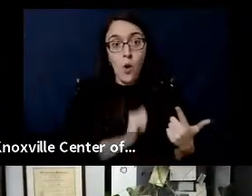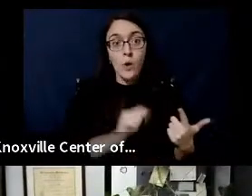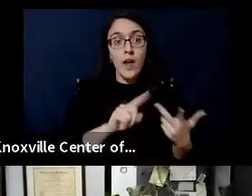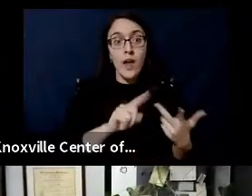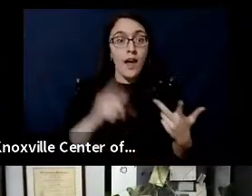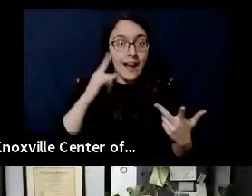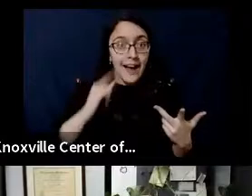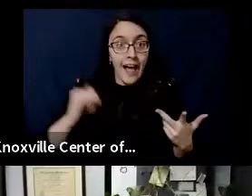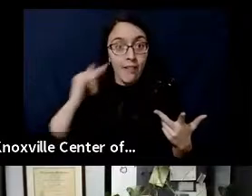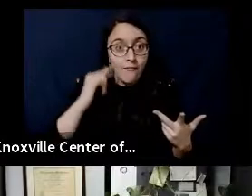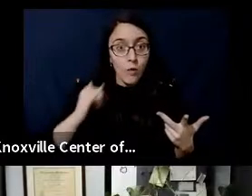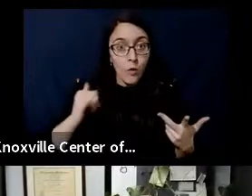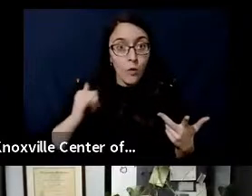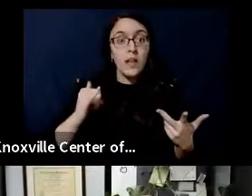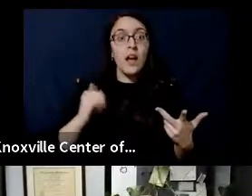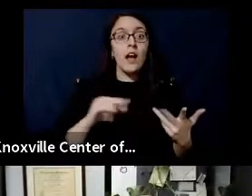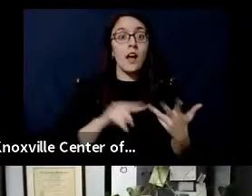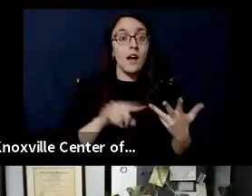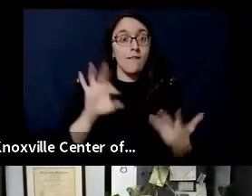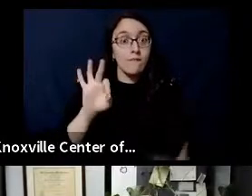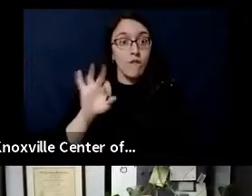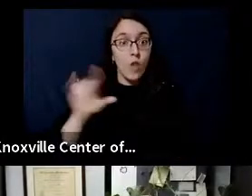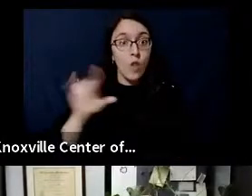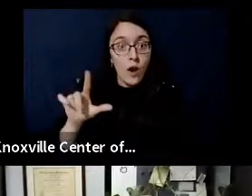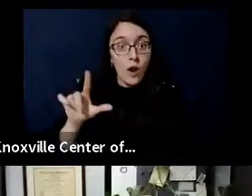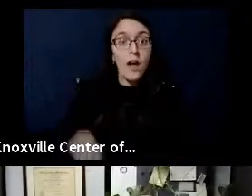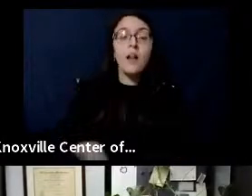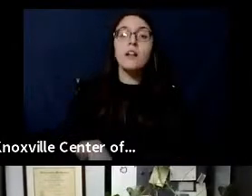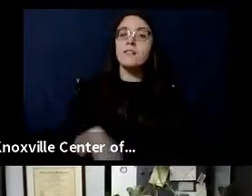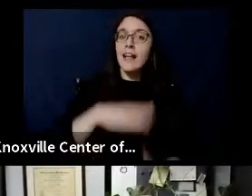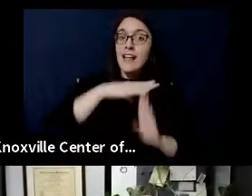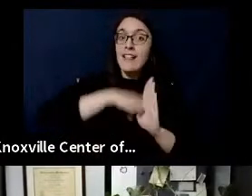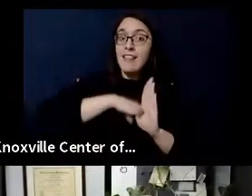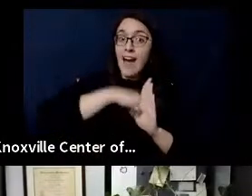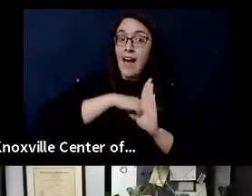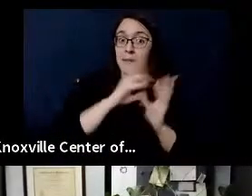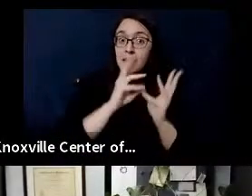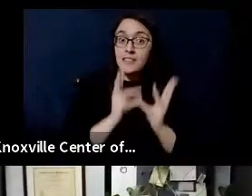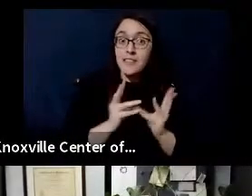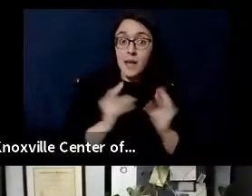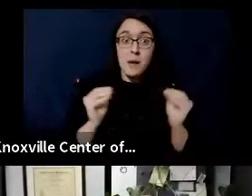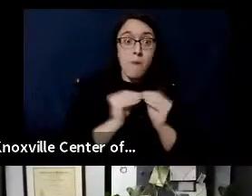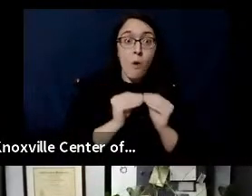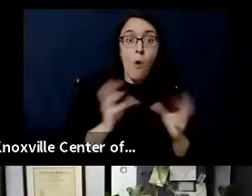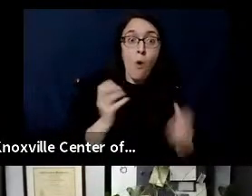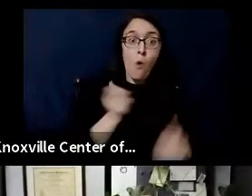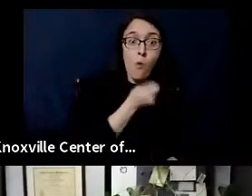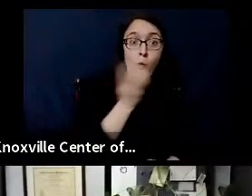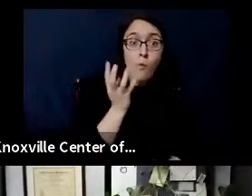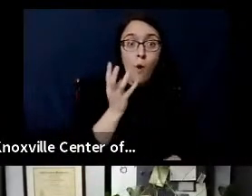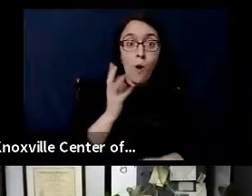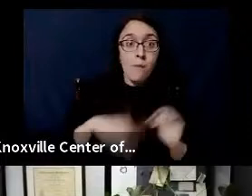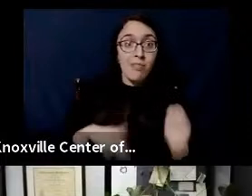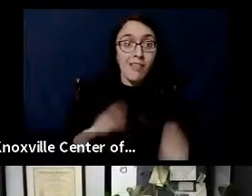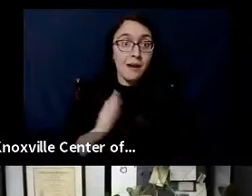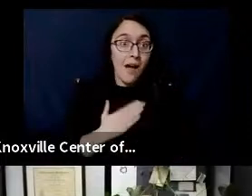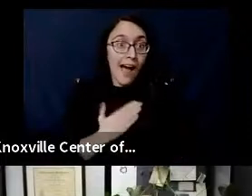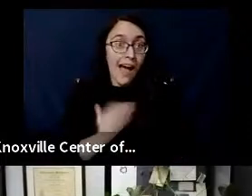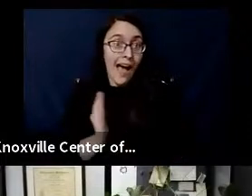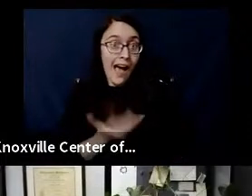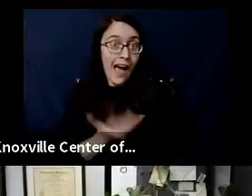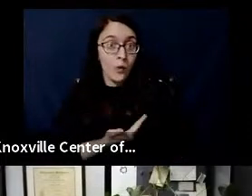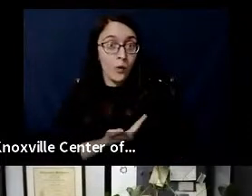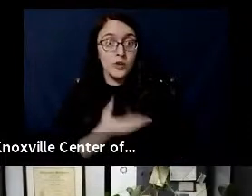California, Florida, climates that are much warmer than ours. And conversely, we're seeing an abatement of the